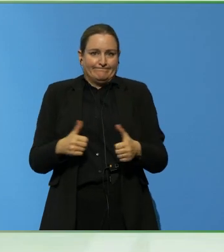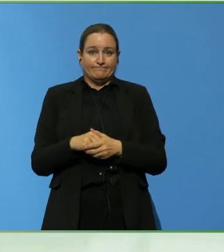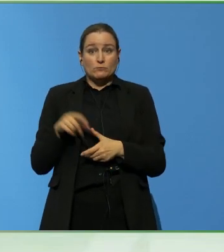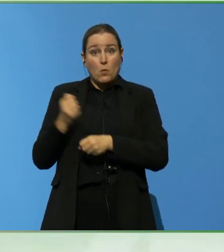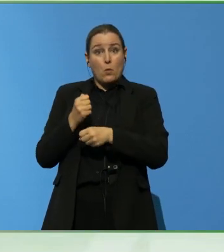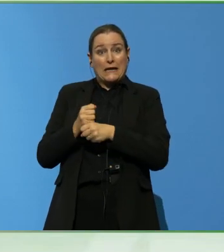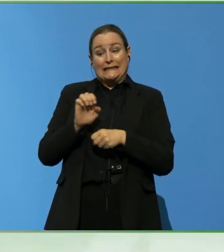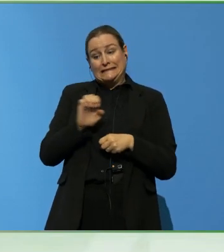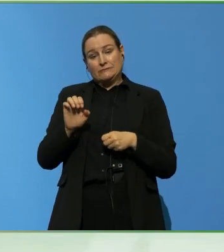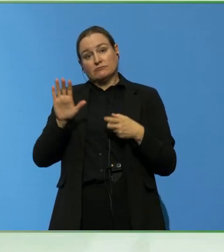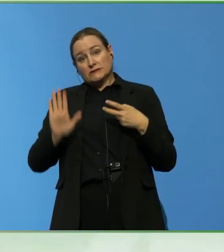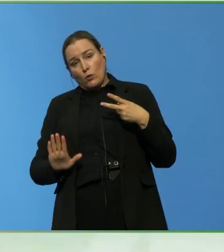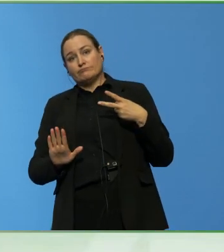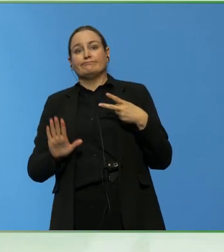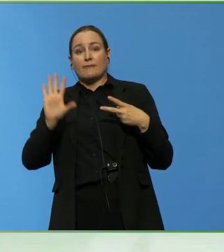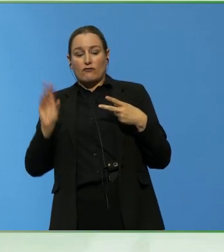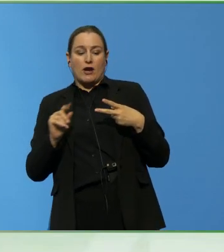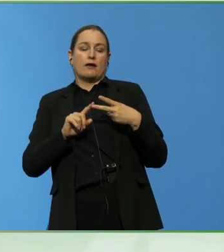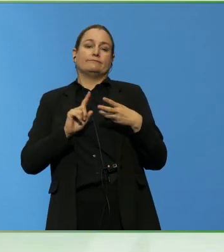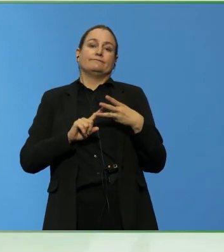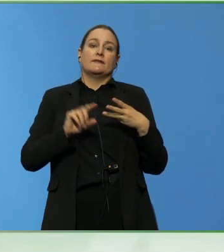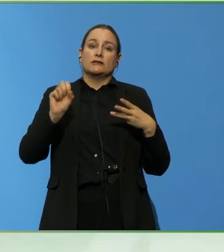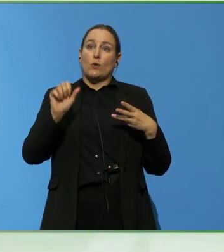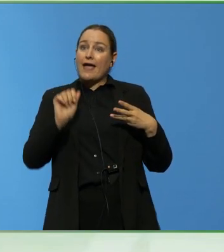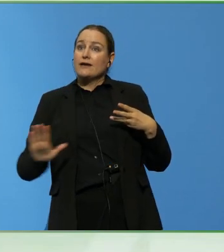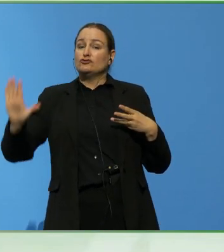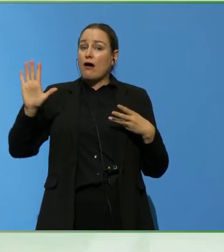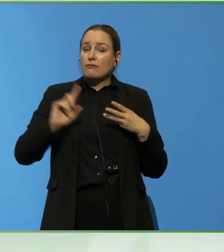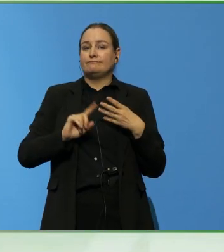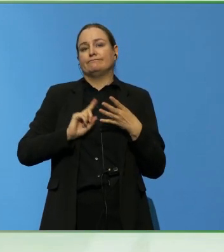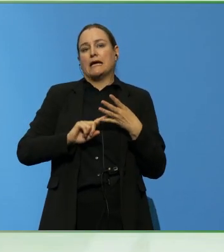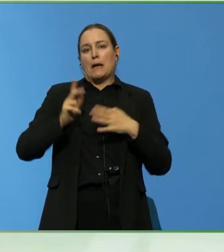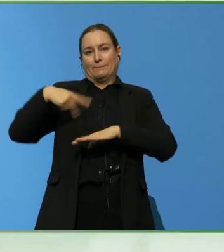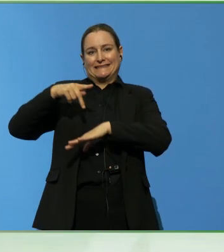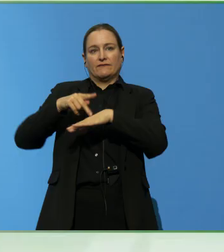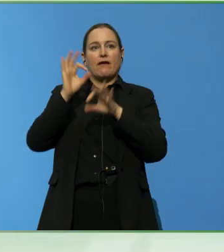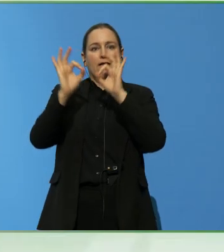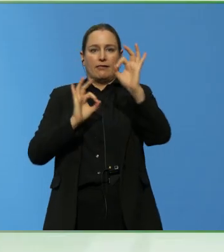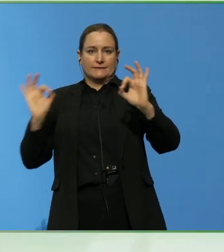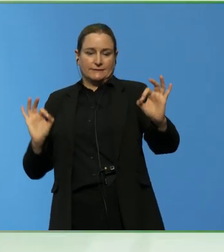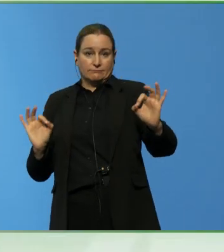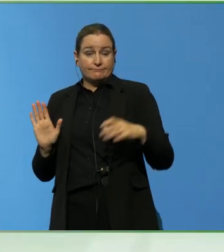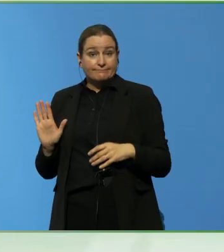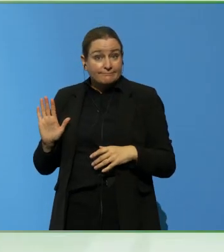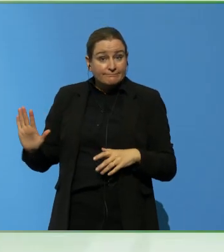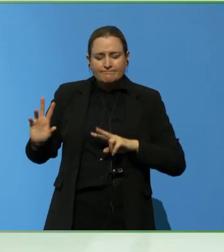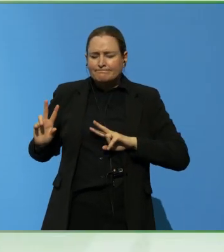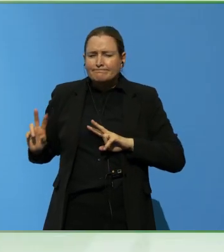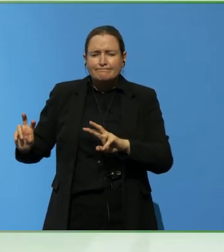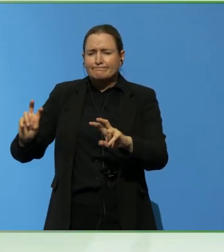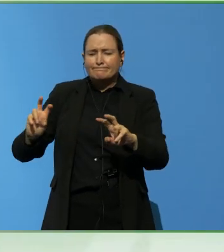Africa, South Asia, and the Pacific Islands. She has extensive experience in researching,